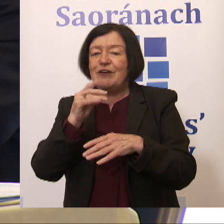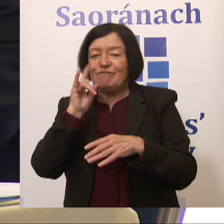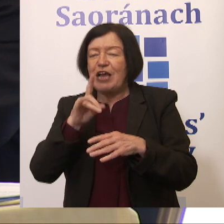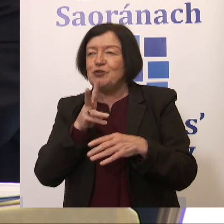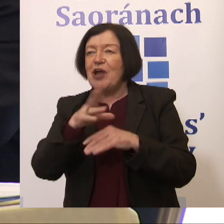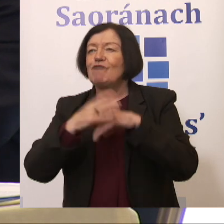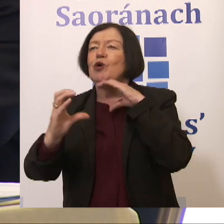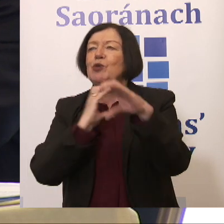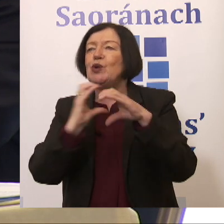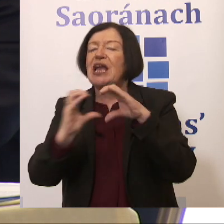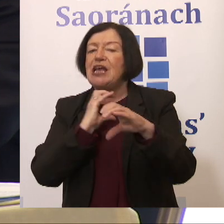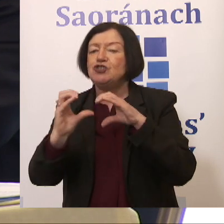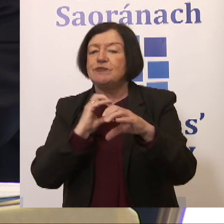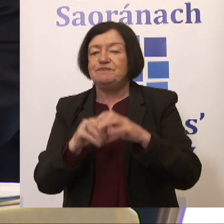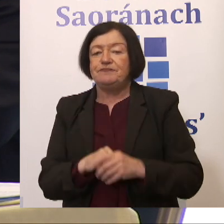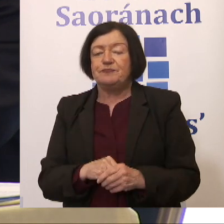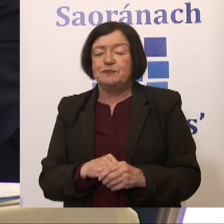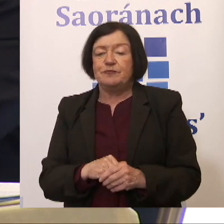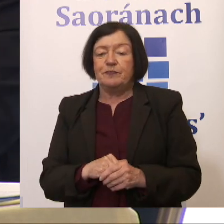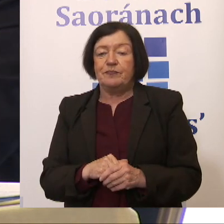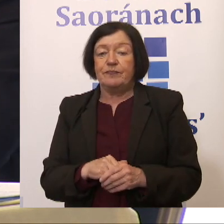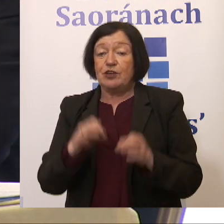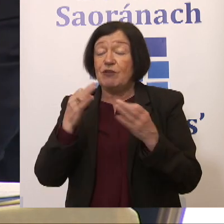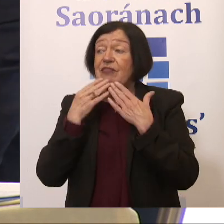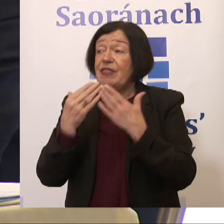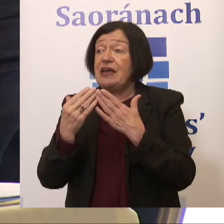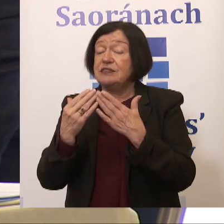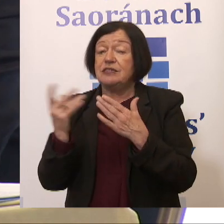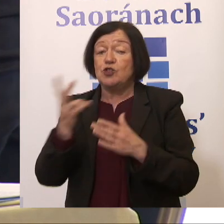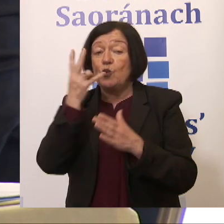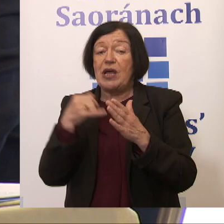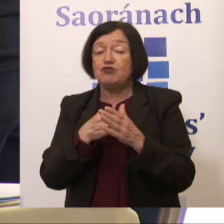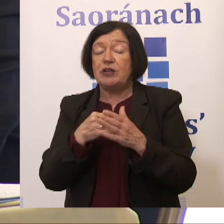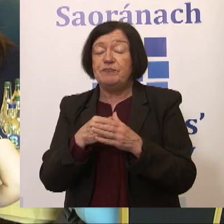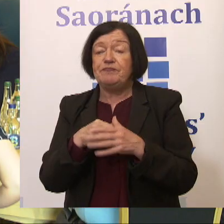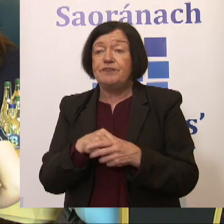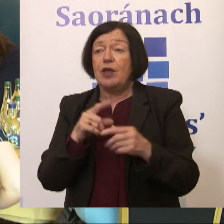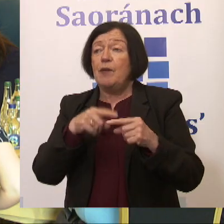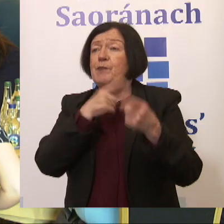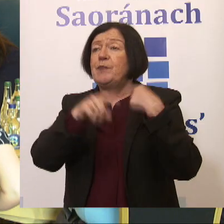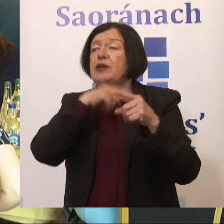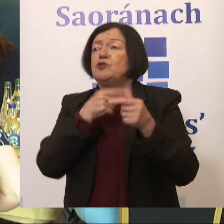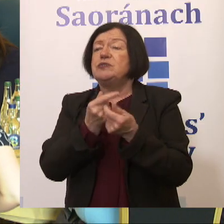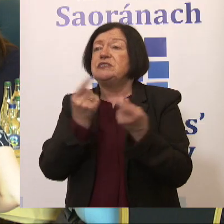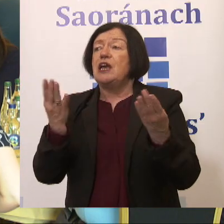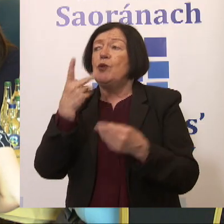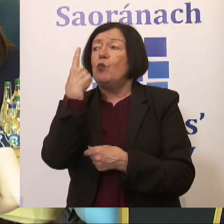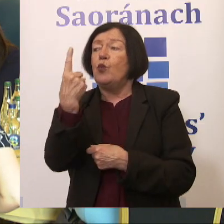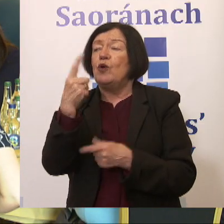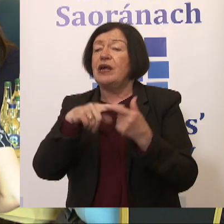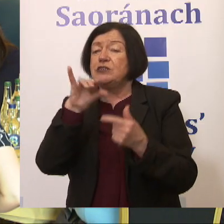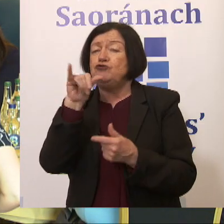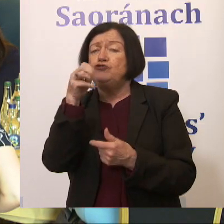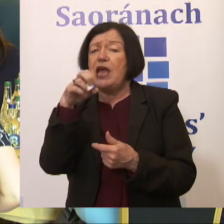communication. Okay. Great, thanks for the question. So back to table 1 and James,